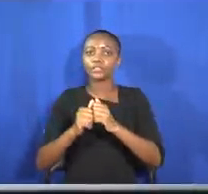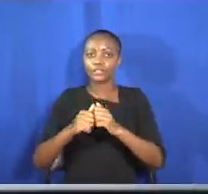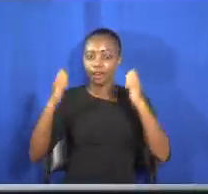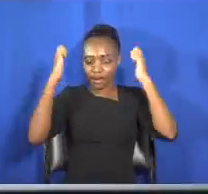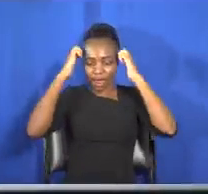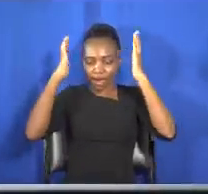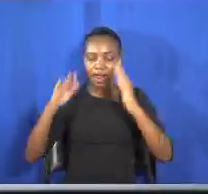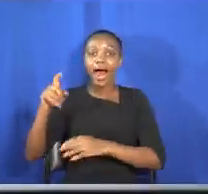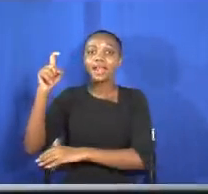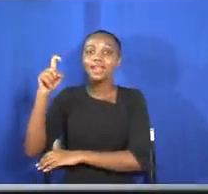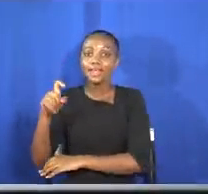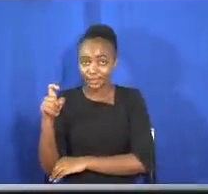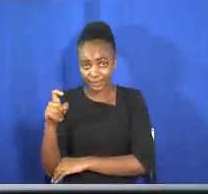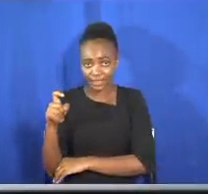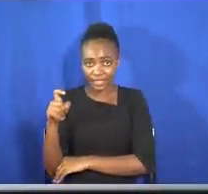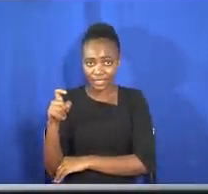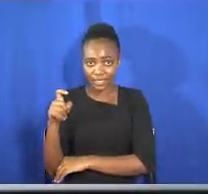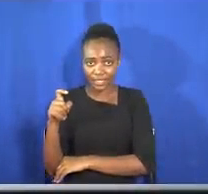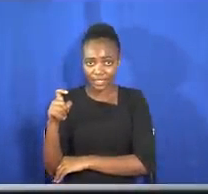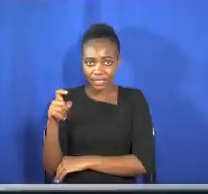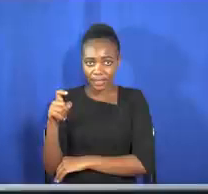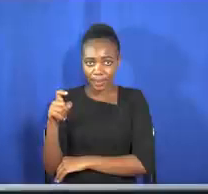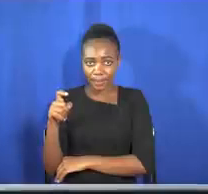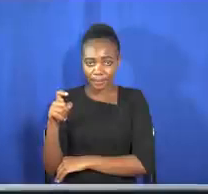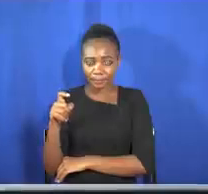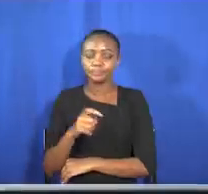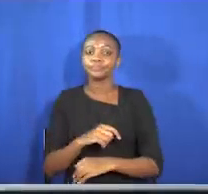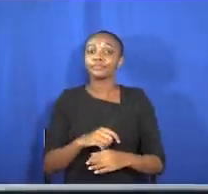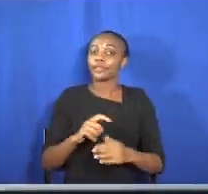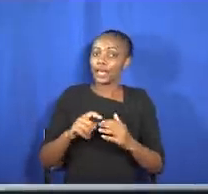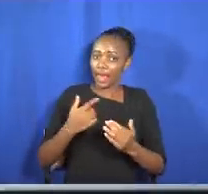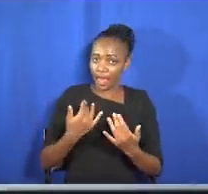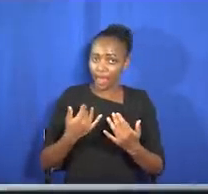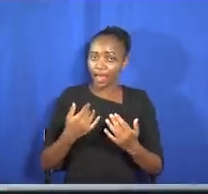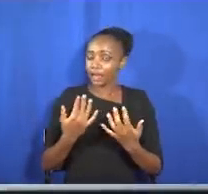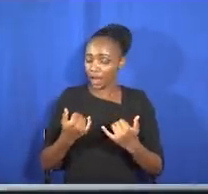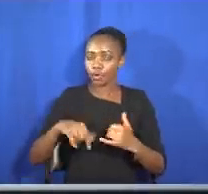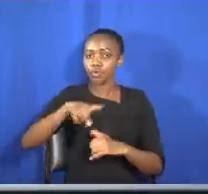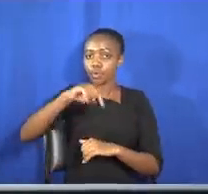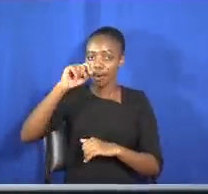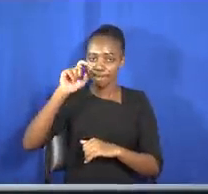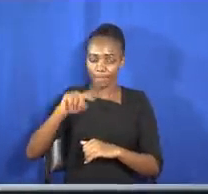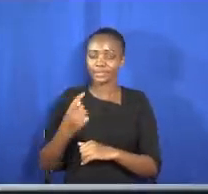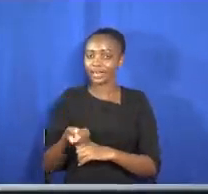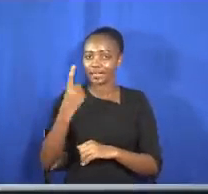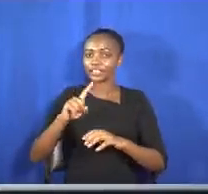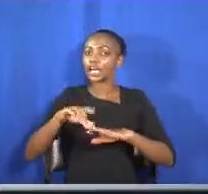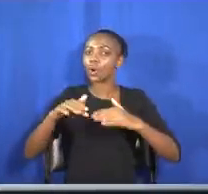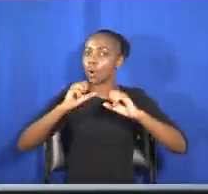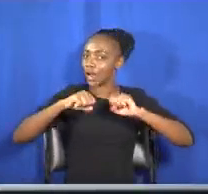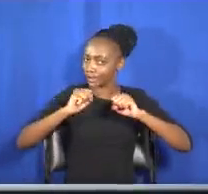you do your instruction, it is at the pace of the learner. So we are recognizing that learners have